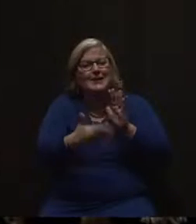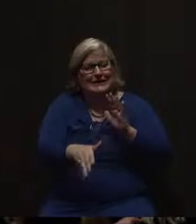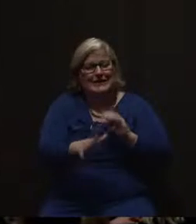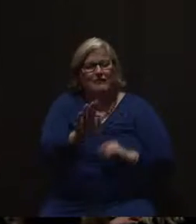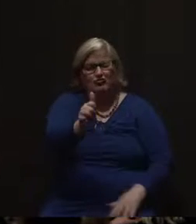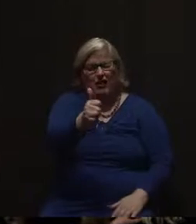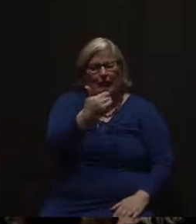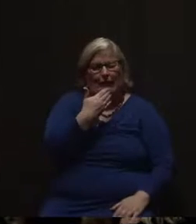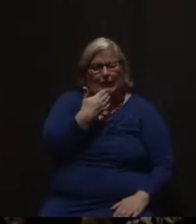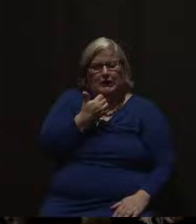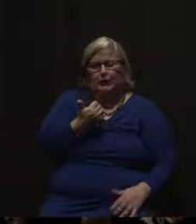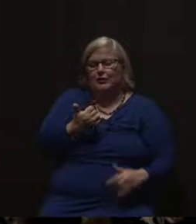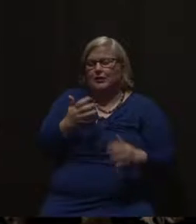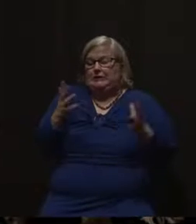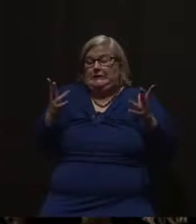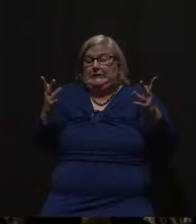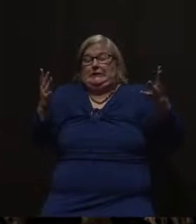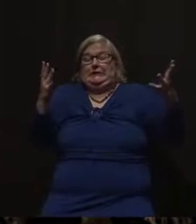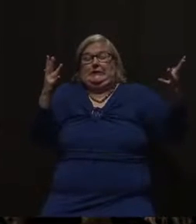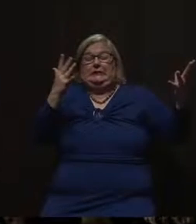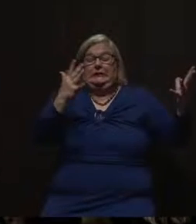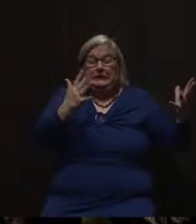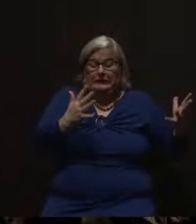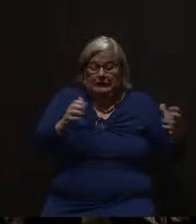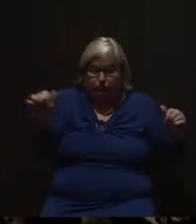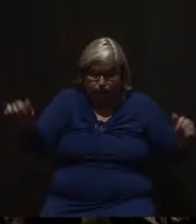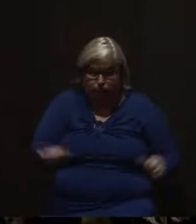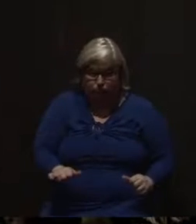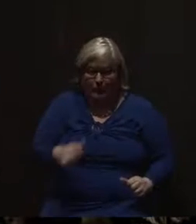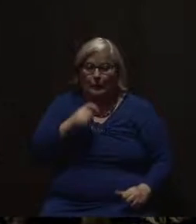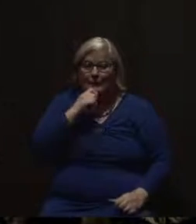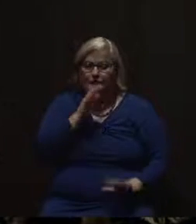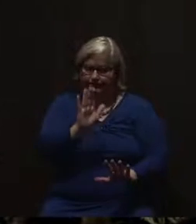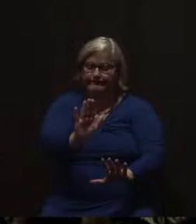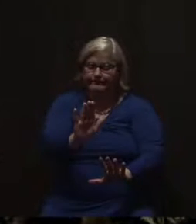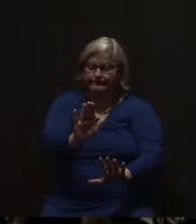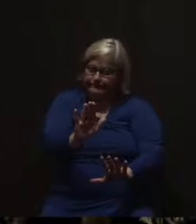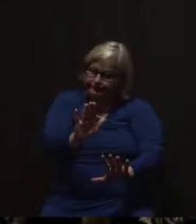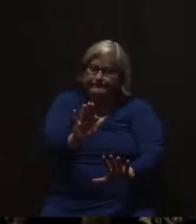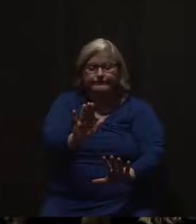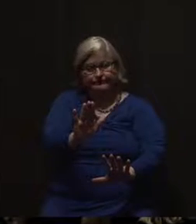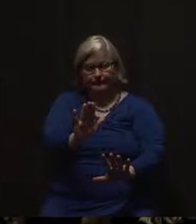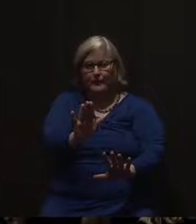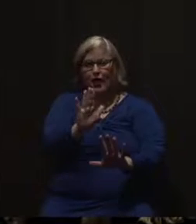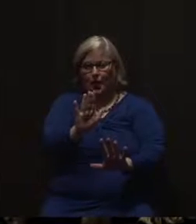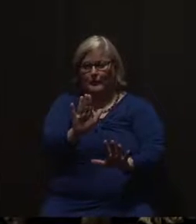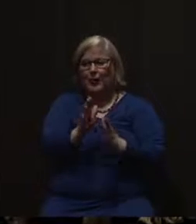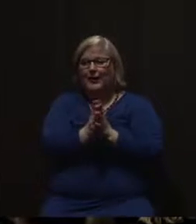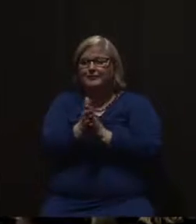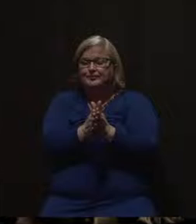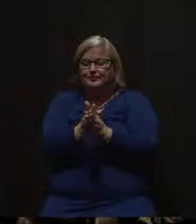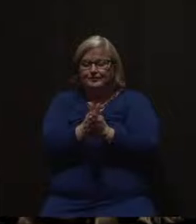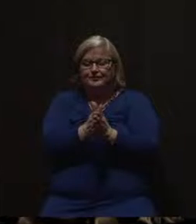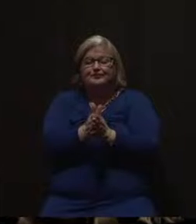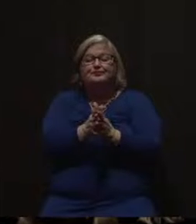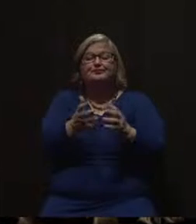Maybe five. Okay, then I jump over. It's awesome. And don't can't jump over it. Whatever.